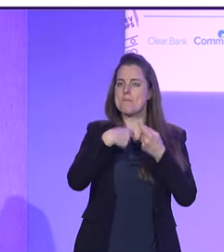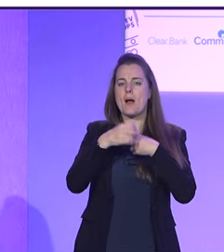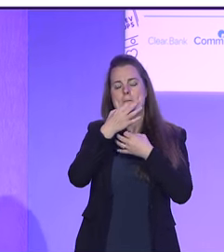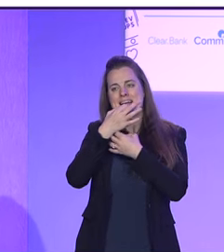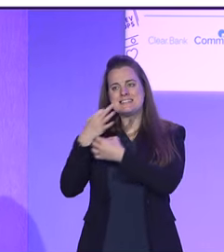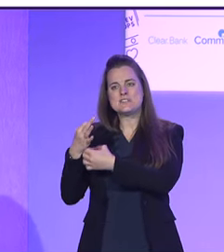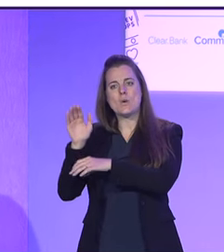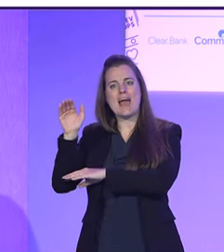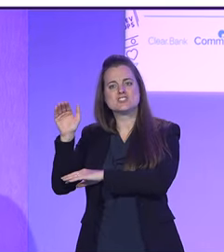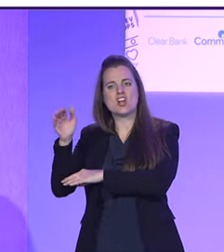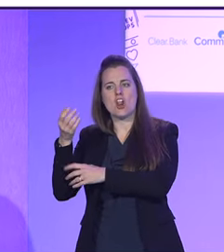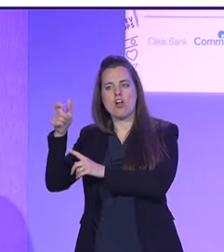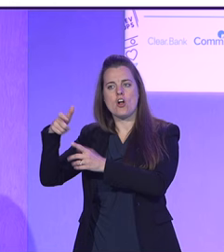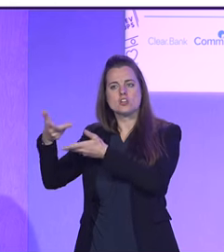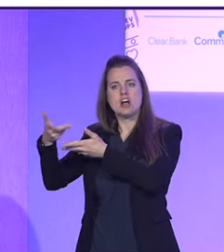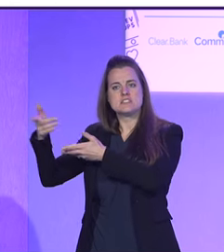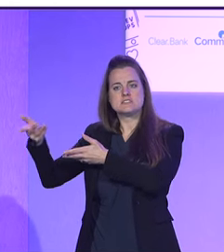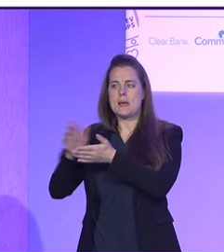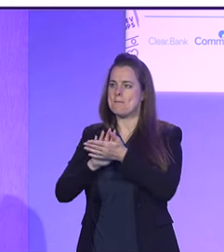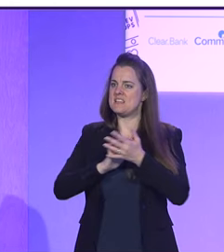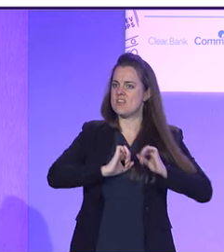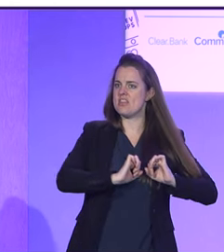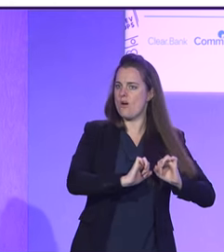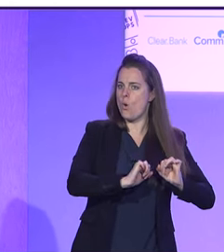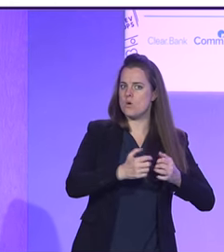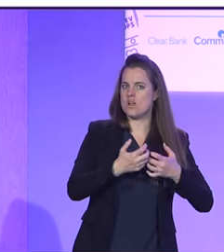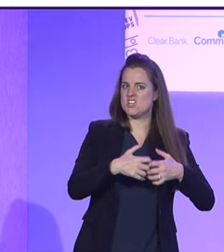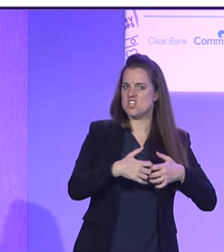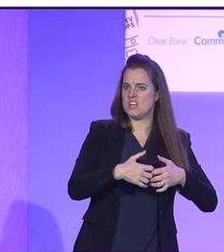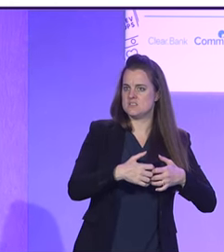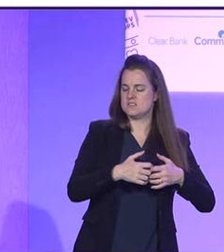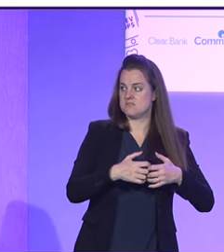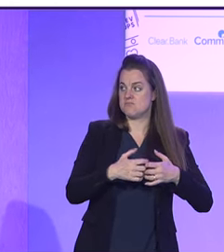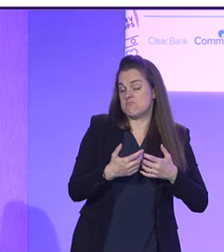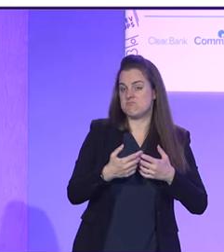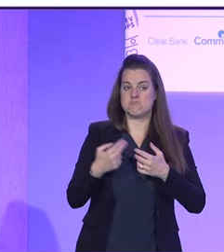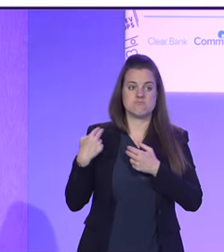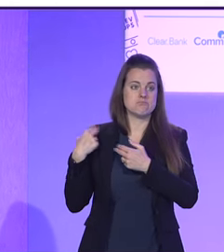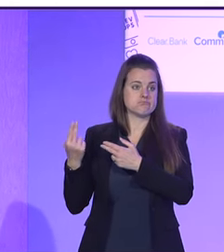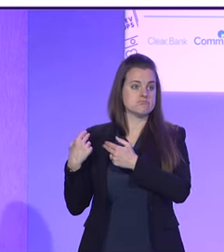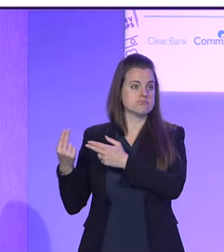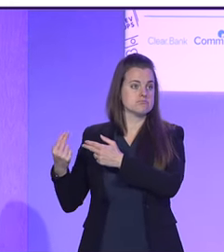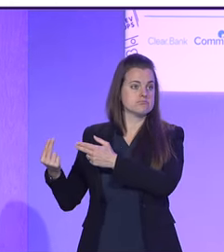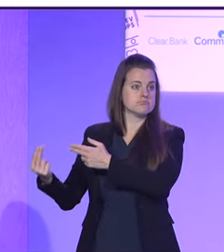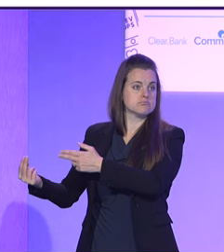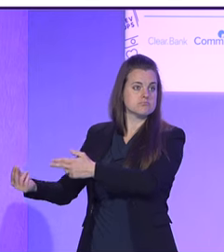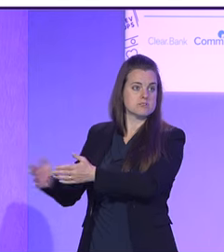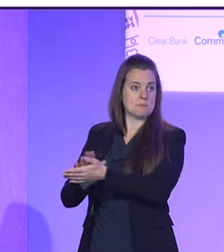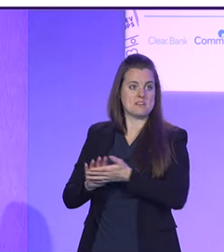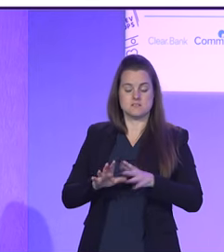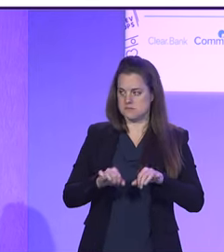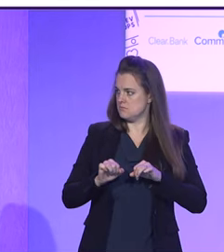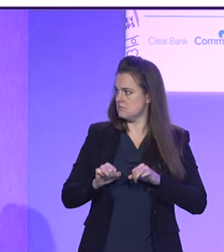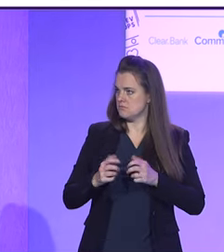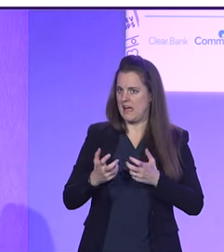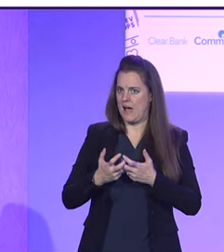consultants, and then their own engineers might have less and less idea of how the system works, so then it makes the